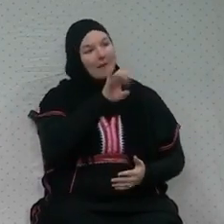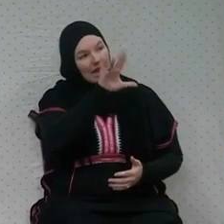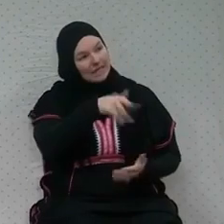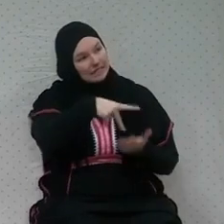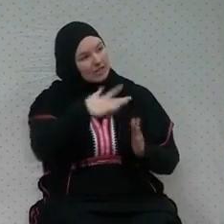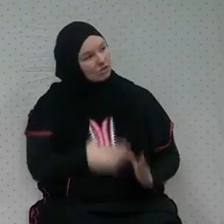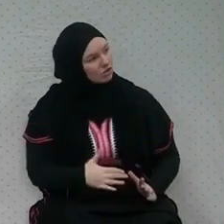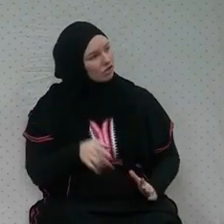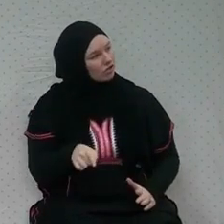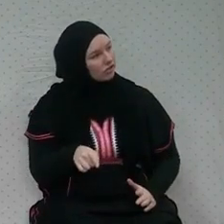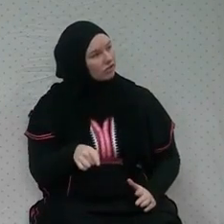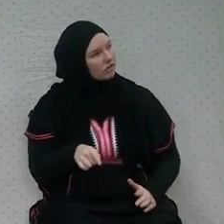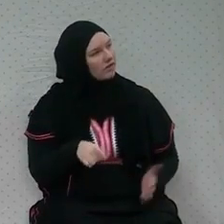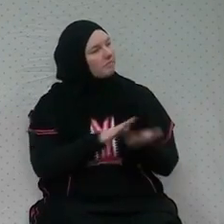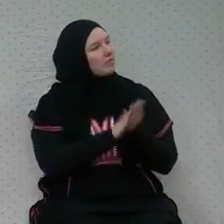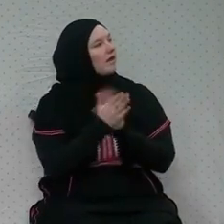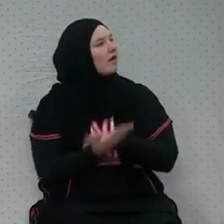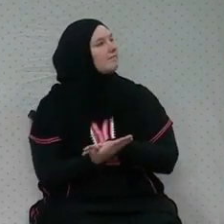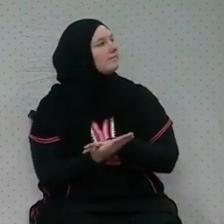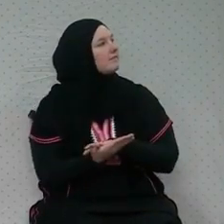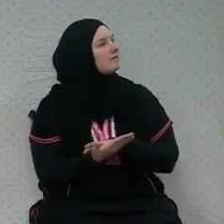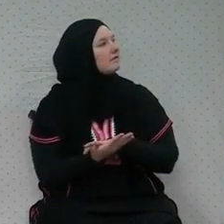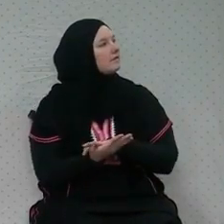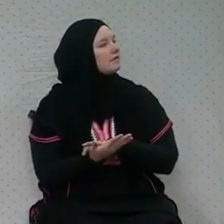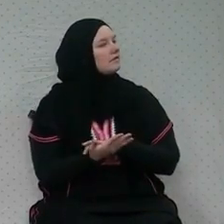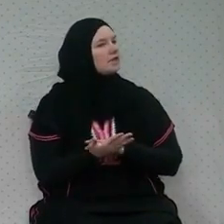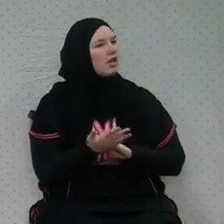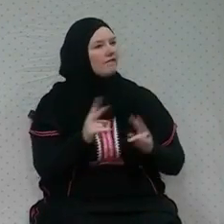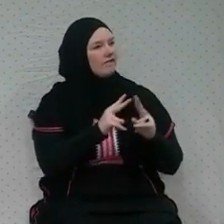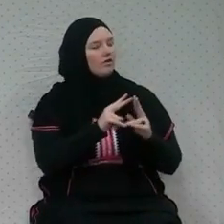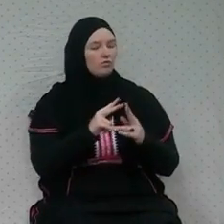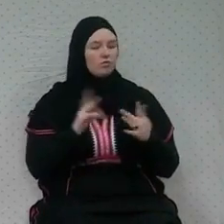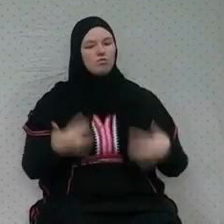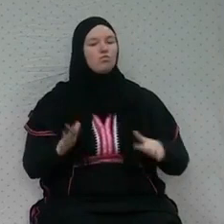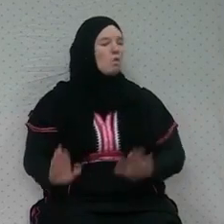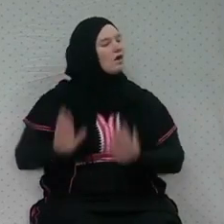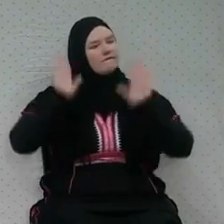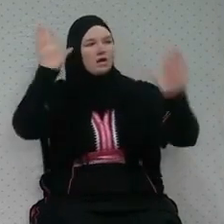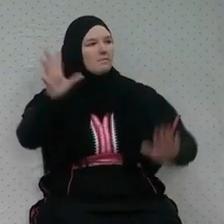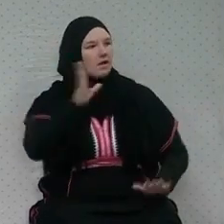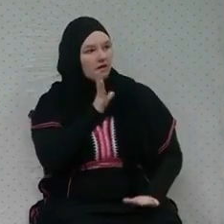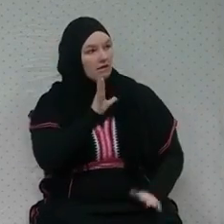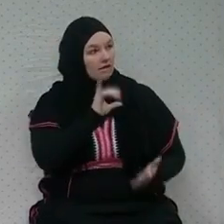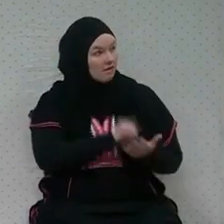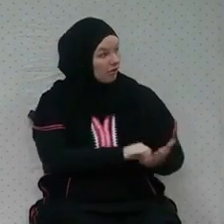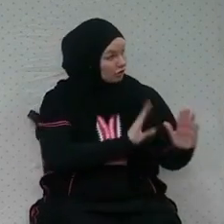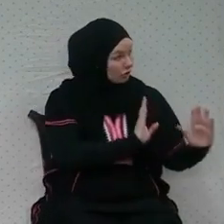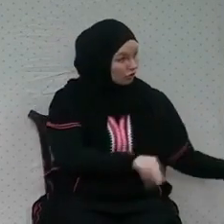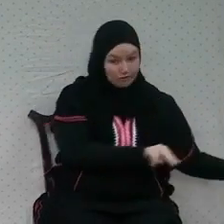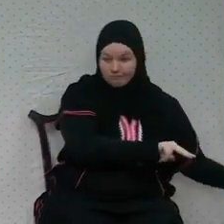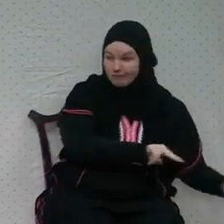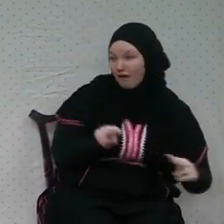becomes the exemplary mother? Is this what we want our children to